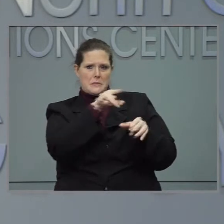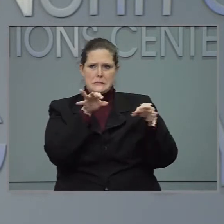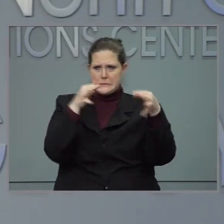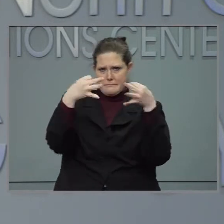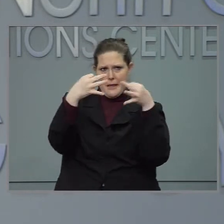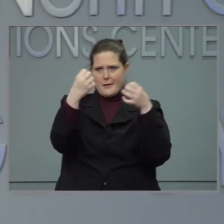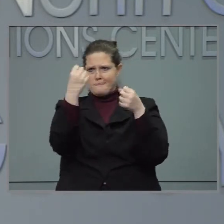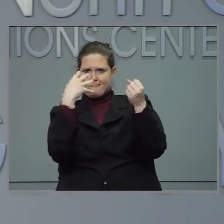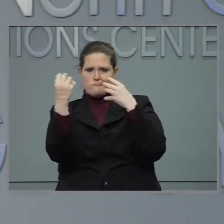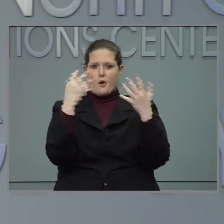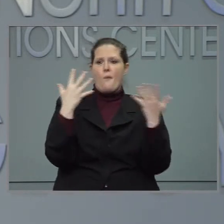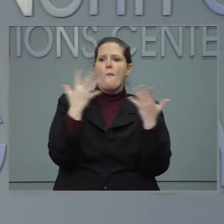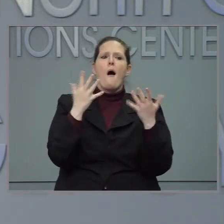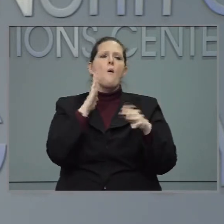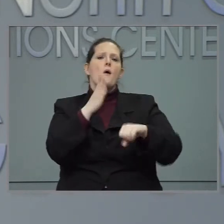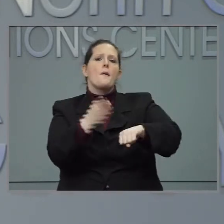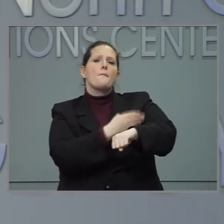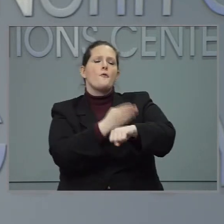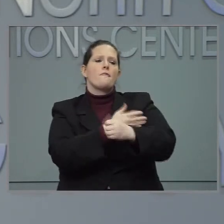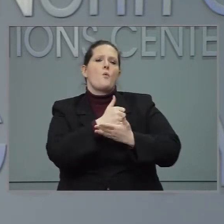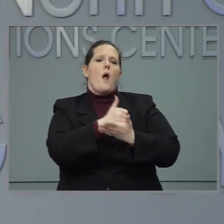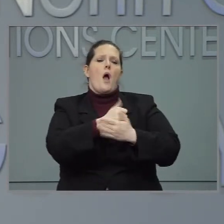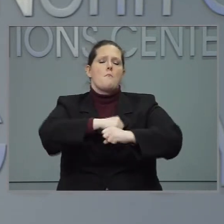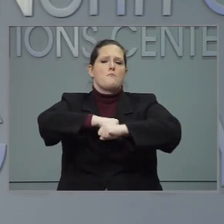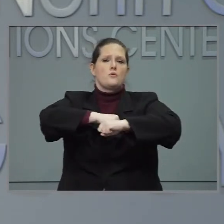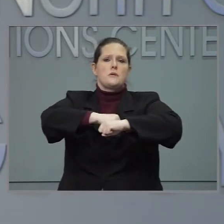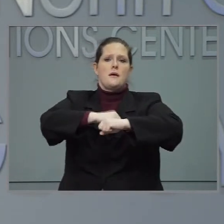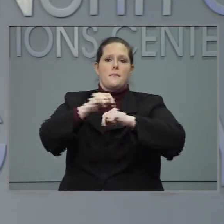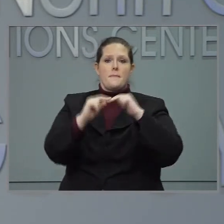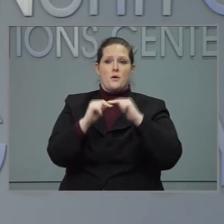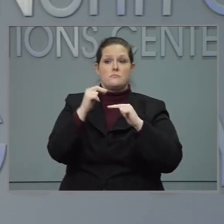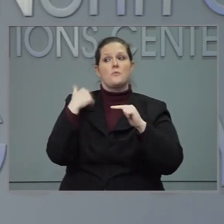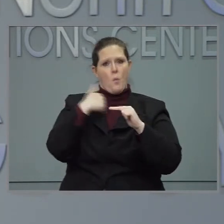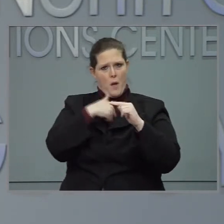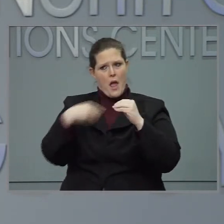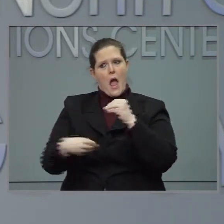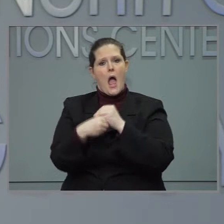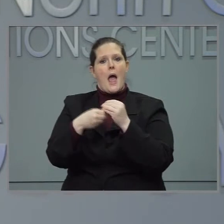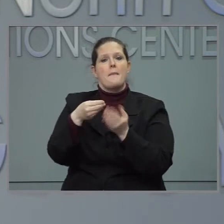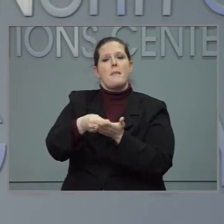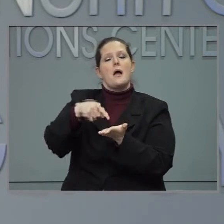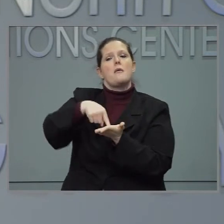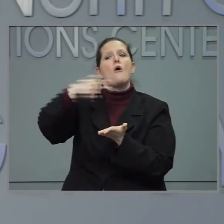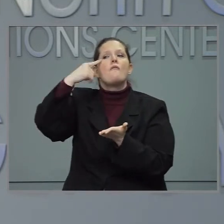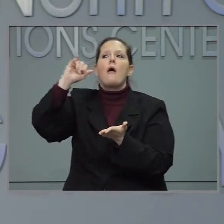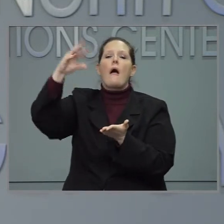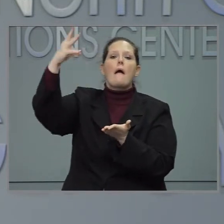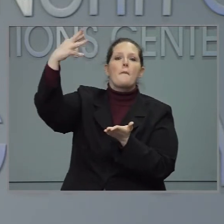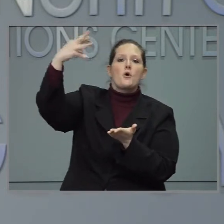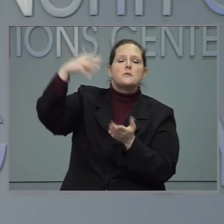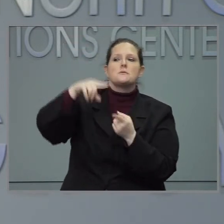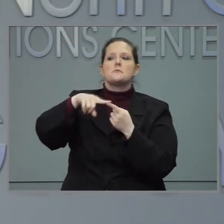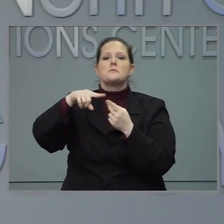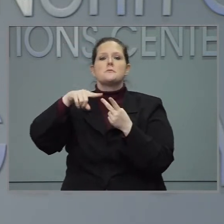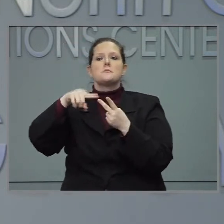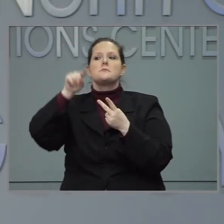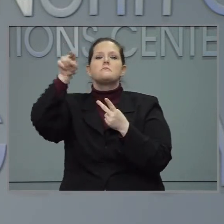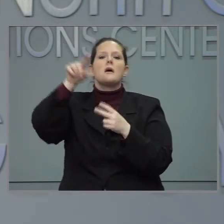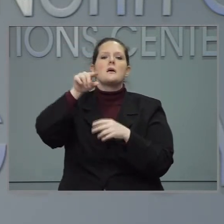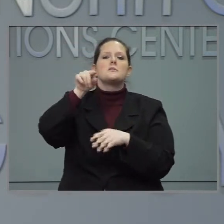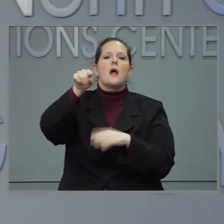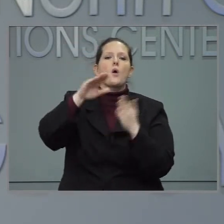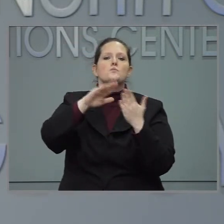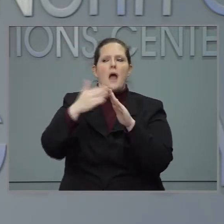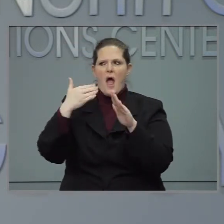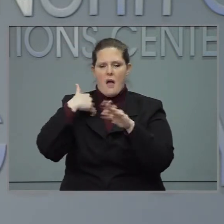also put some general money for additional security cameras and other things for the downtown complex. And so